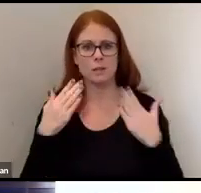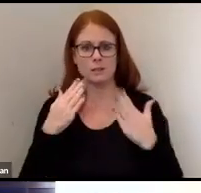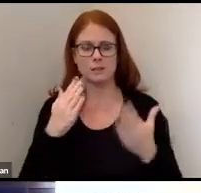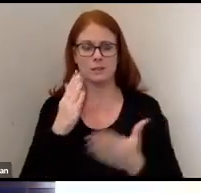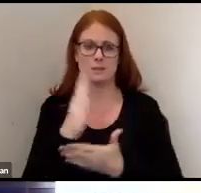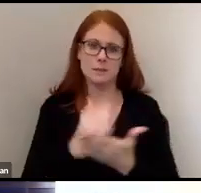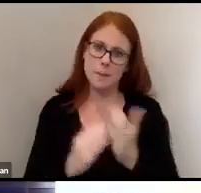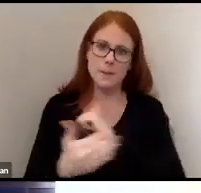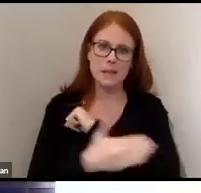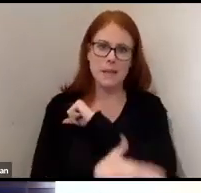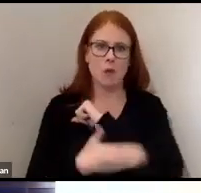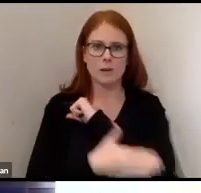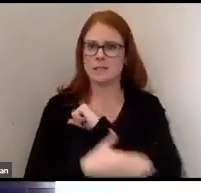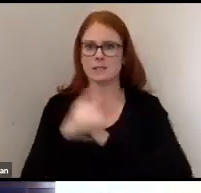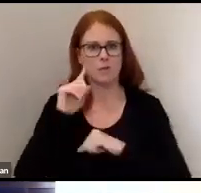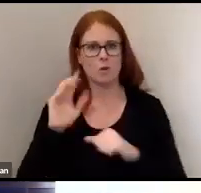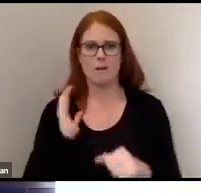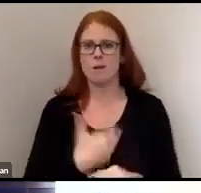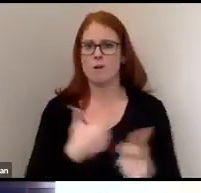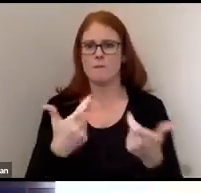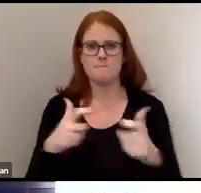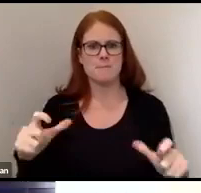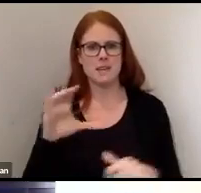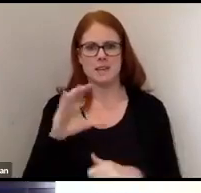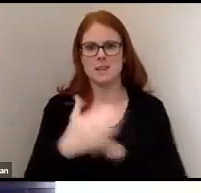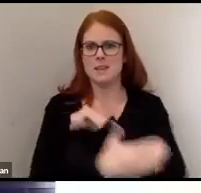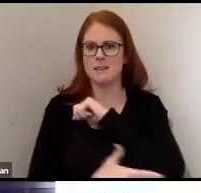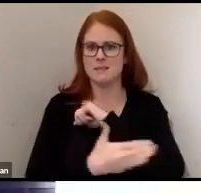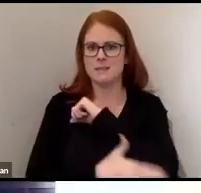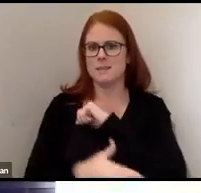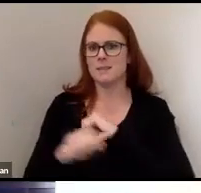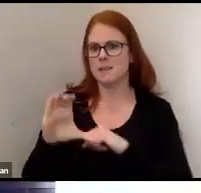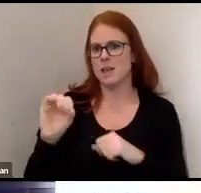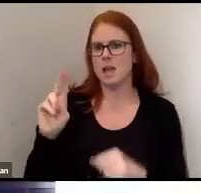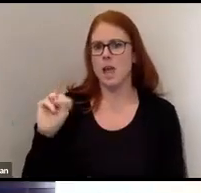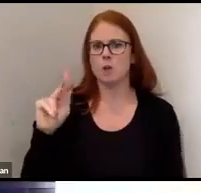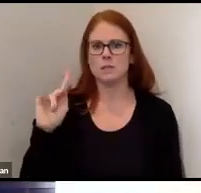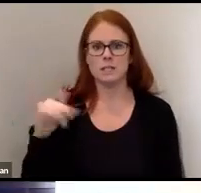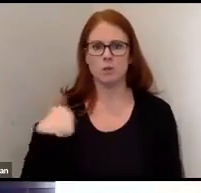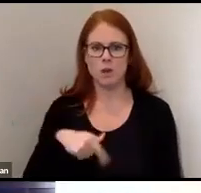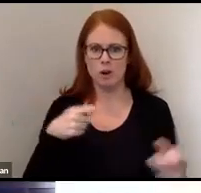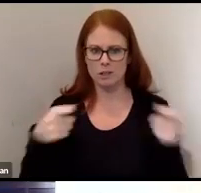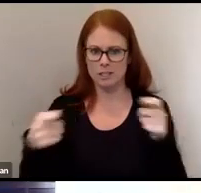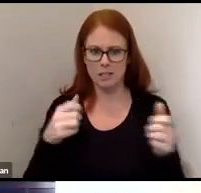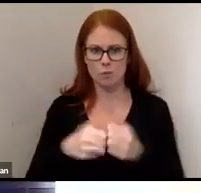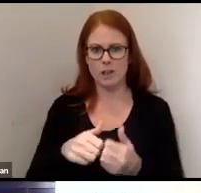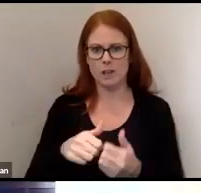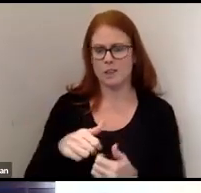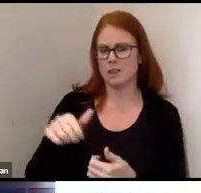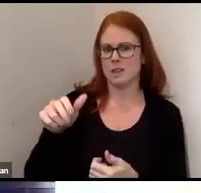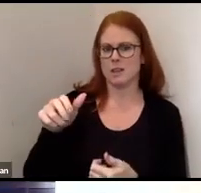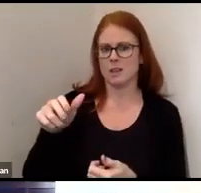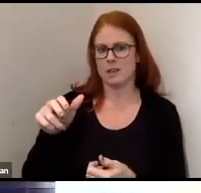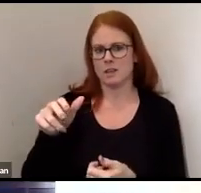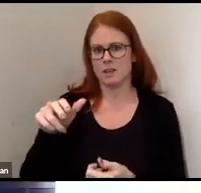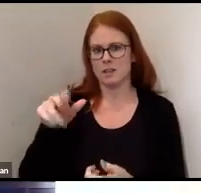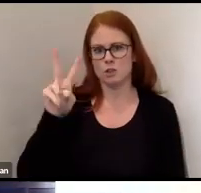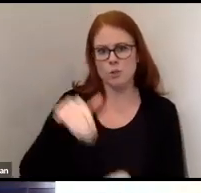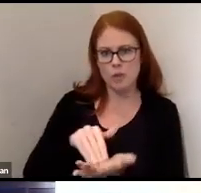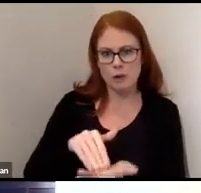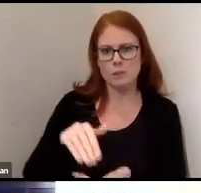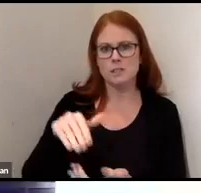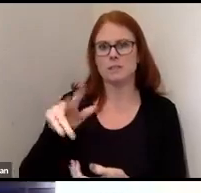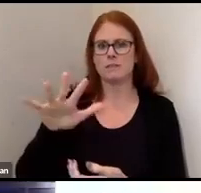counties, but for a large counties like us, it is not. Obviously, if we are dealing with 3,000 or 2,500